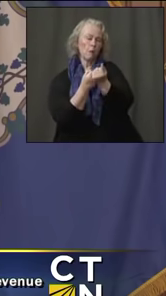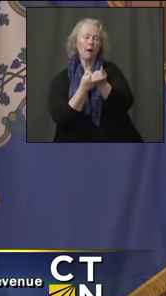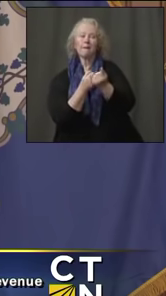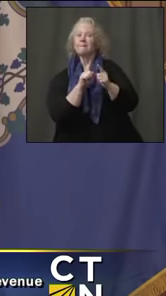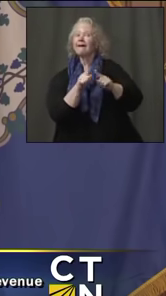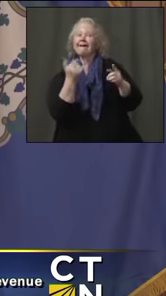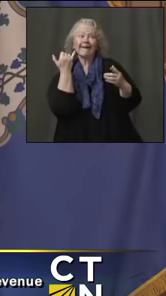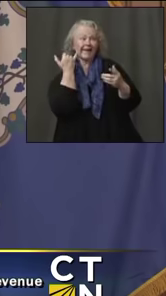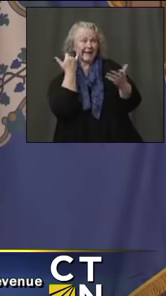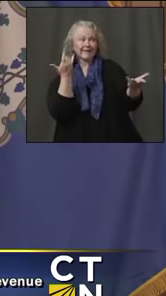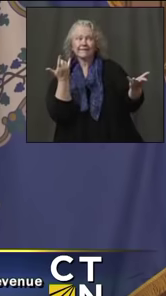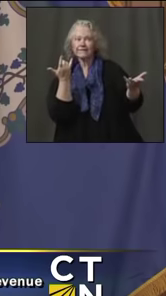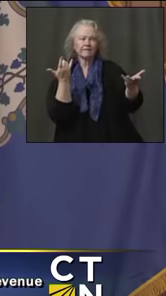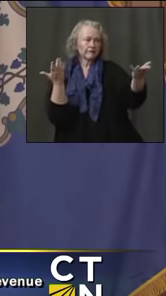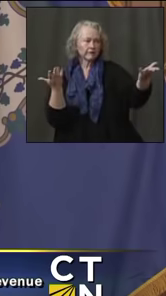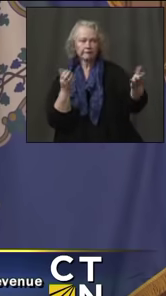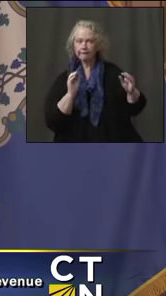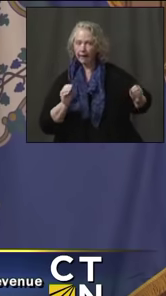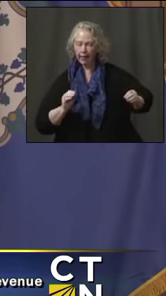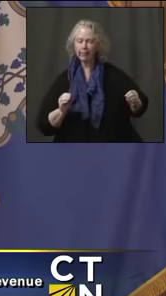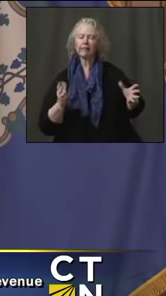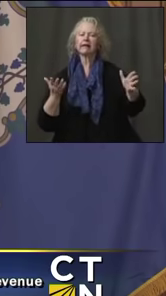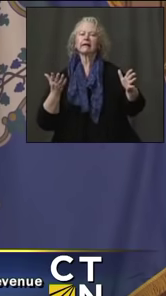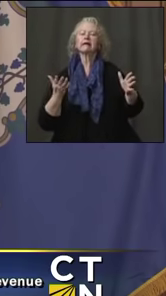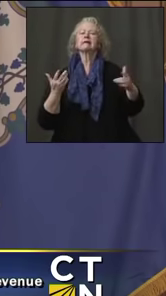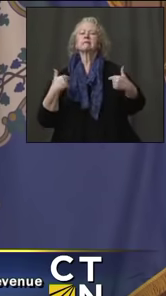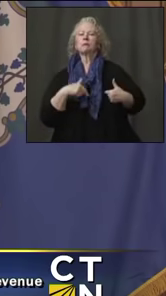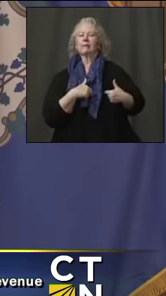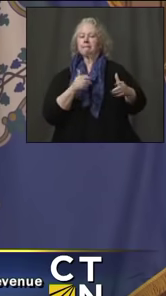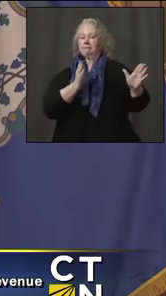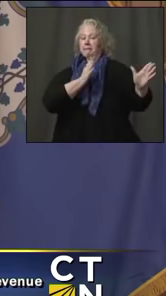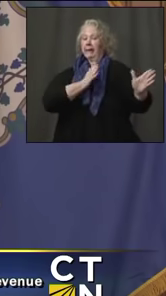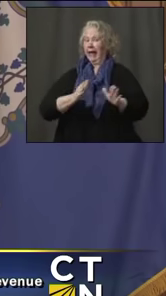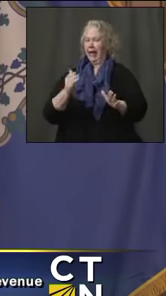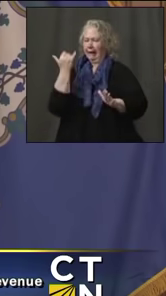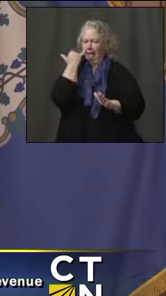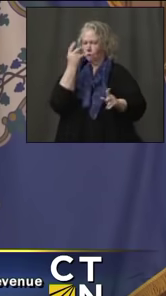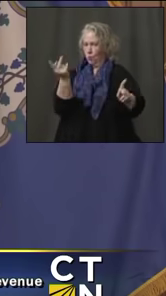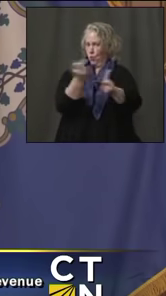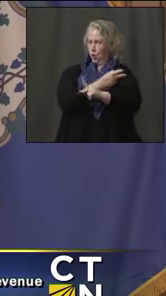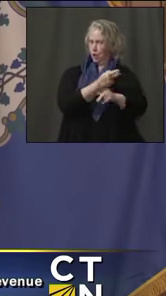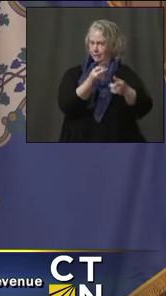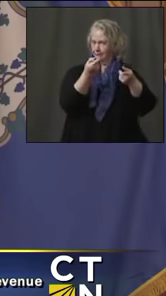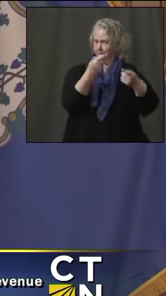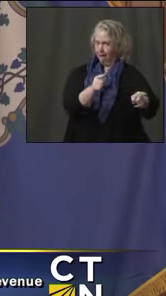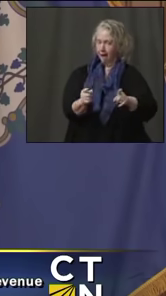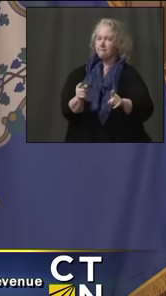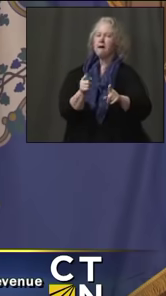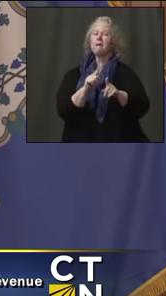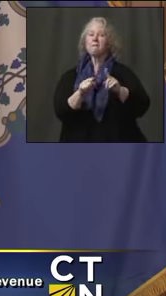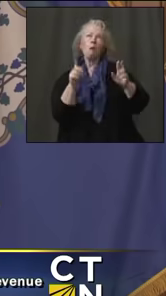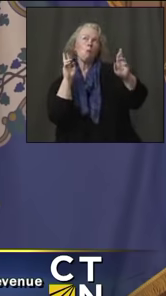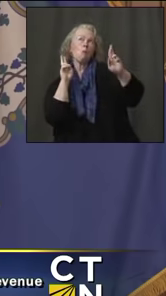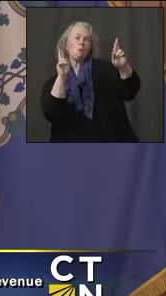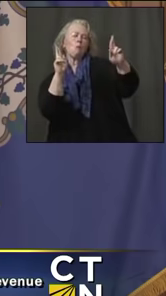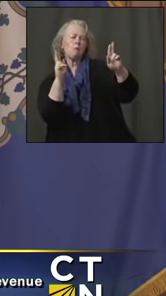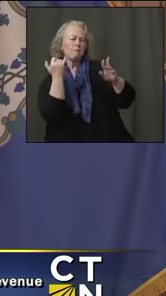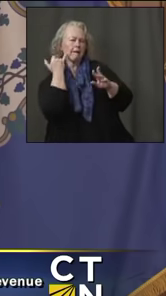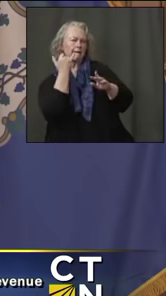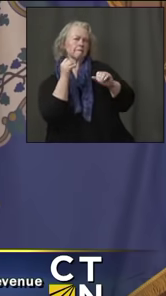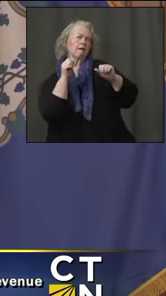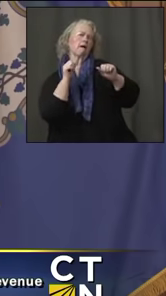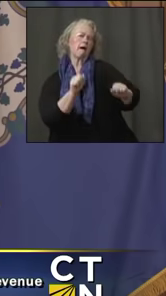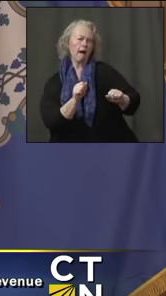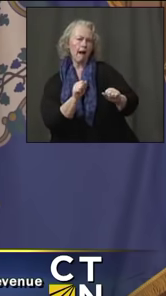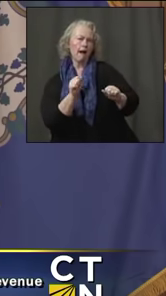and what would that look like? Plan for the worst, hope for the best. Very quickly, before Melissa runs through the